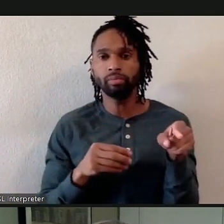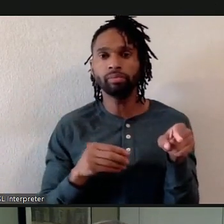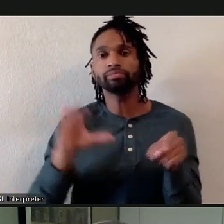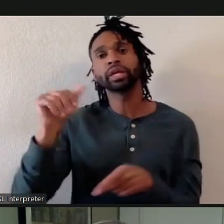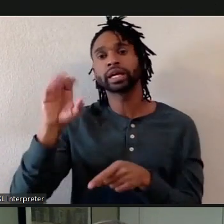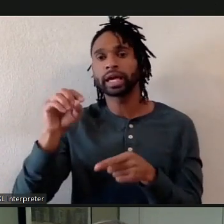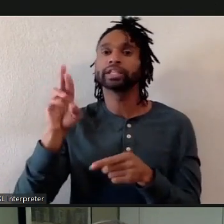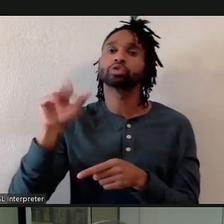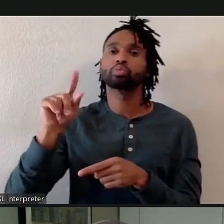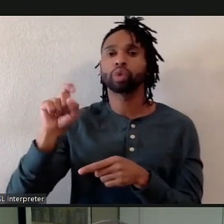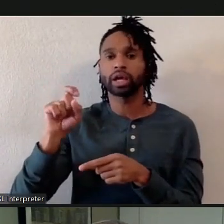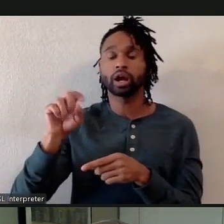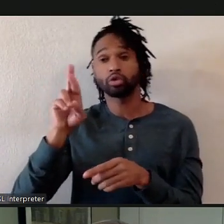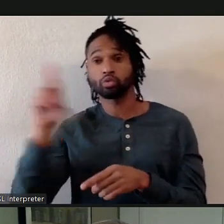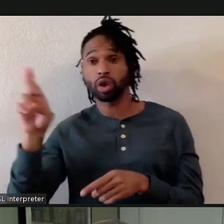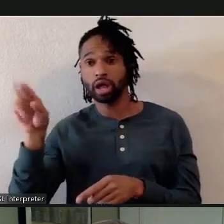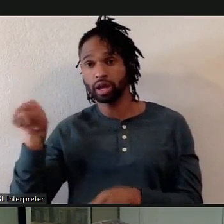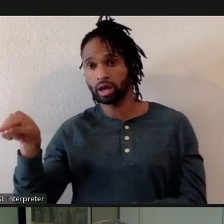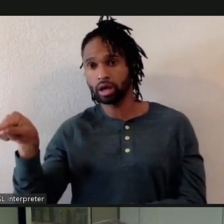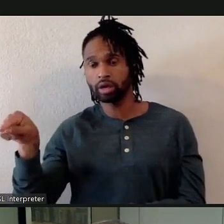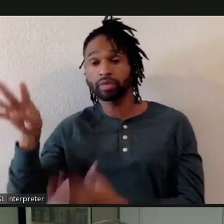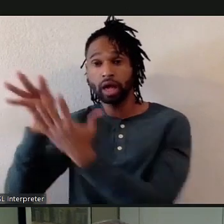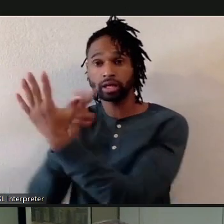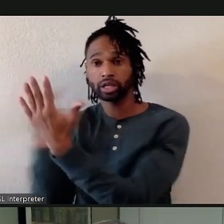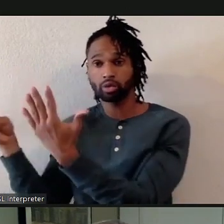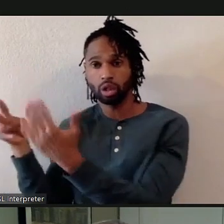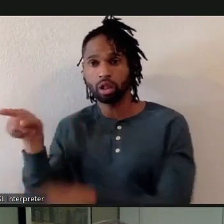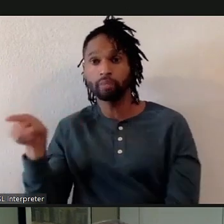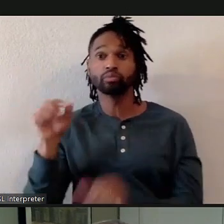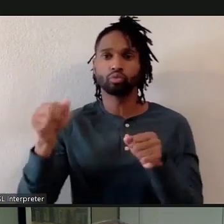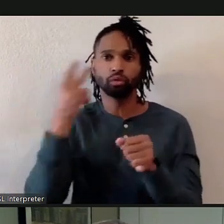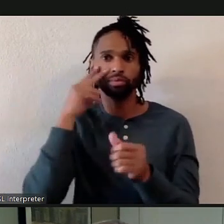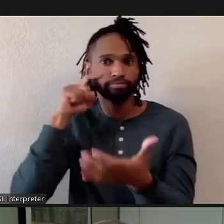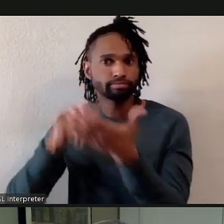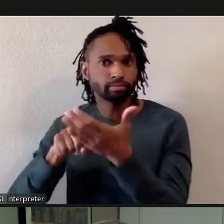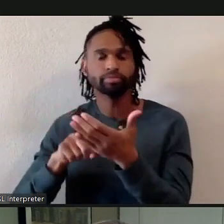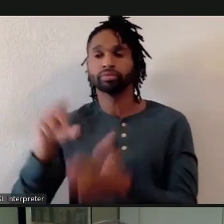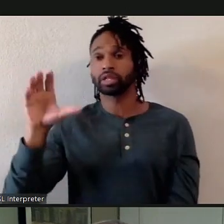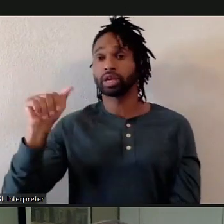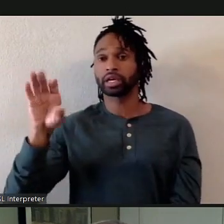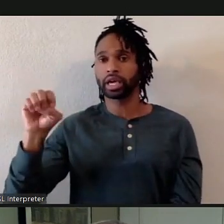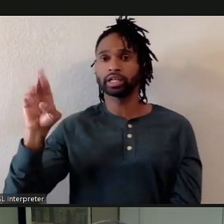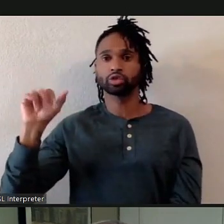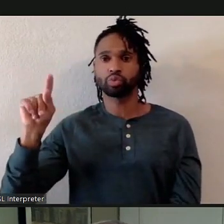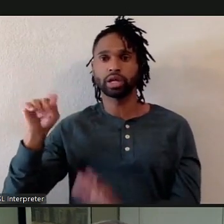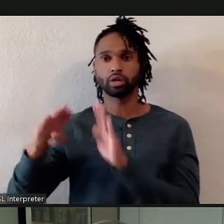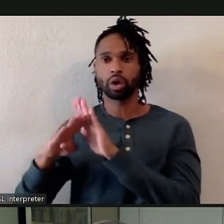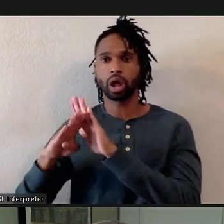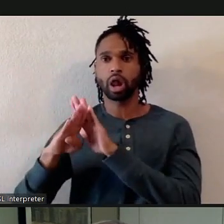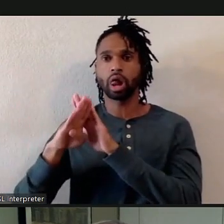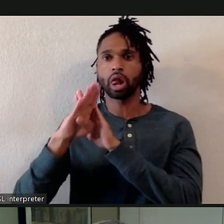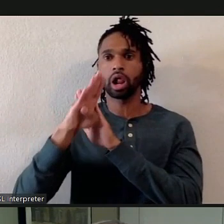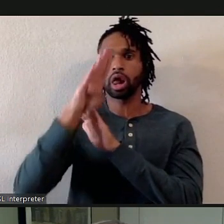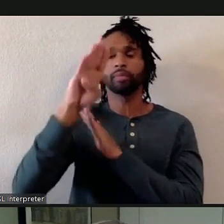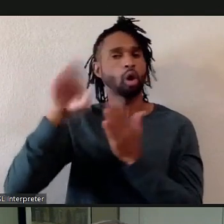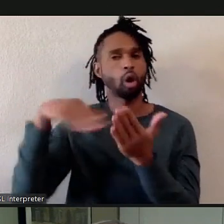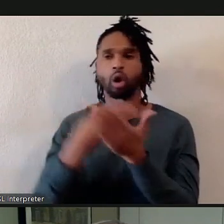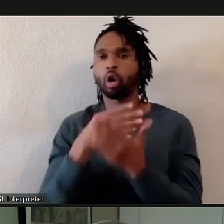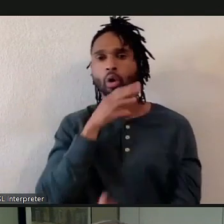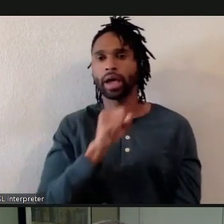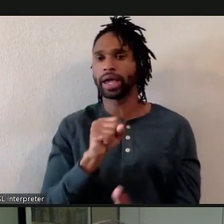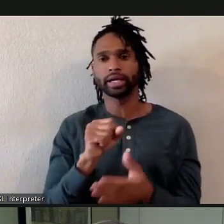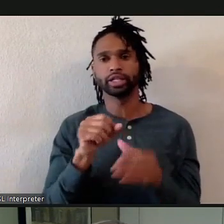top right, you'll see there that the case rates are going up in all age groups